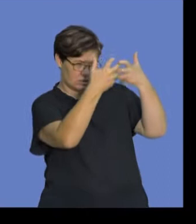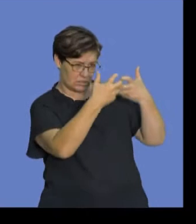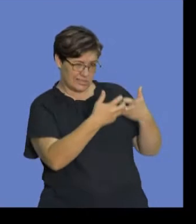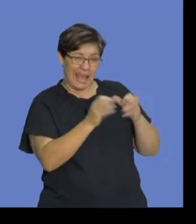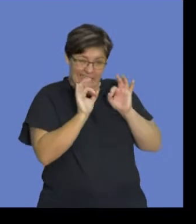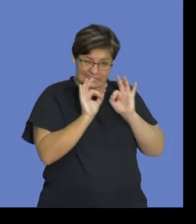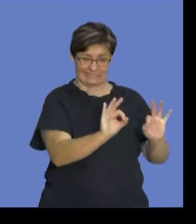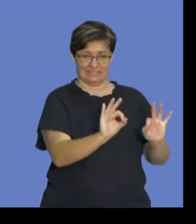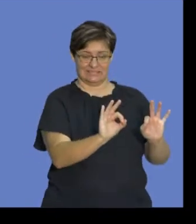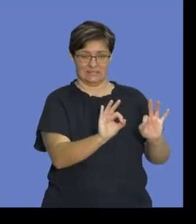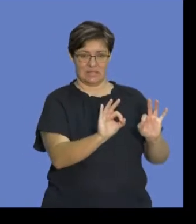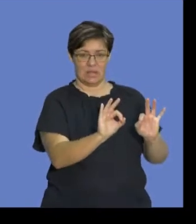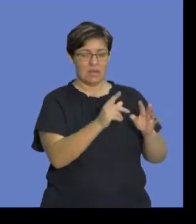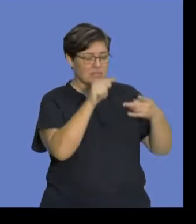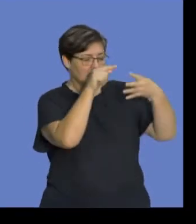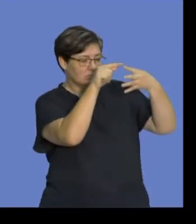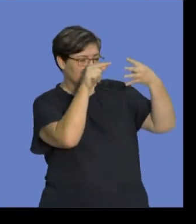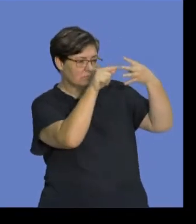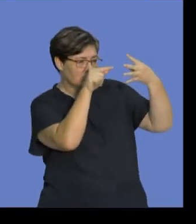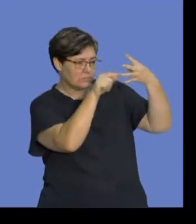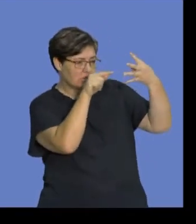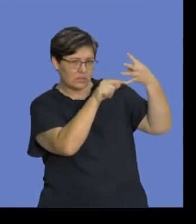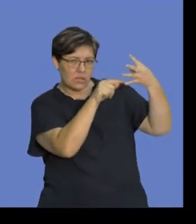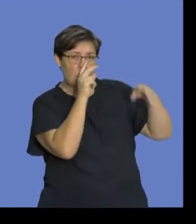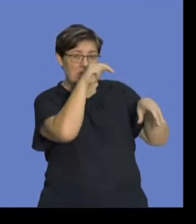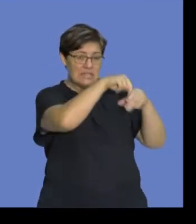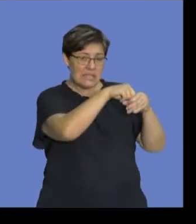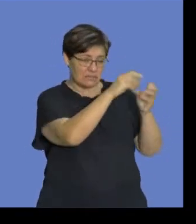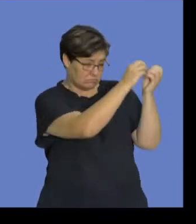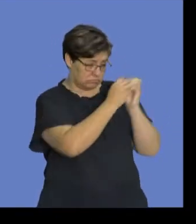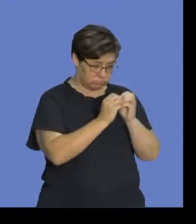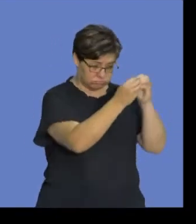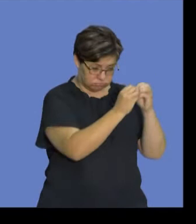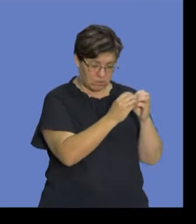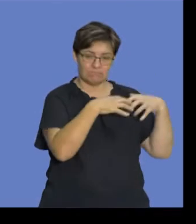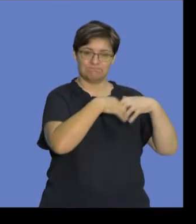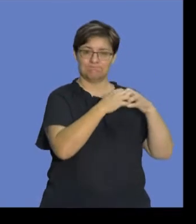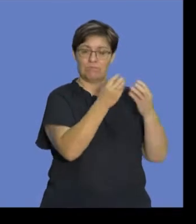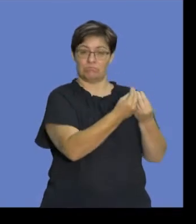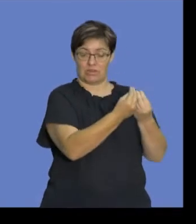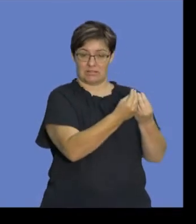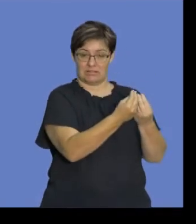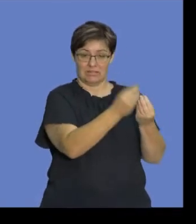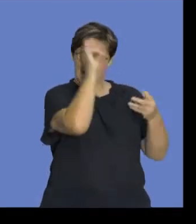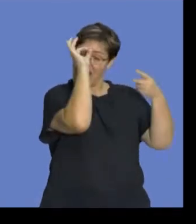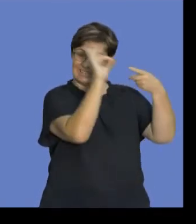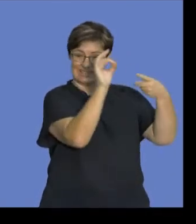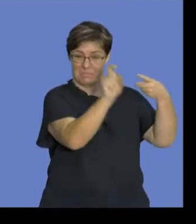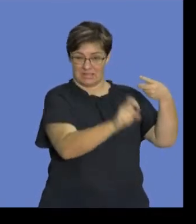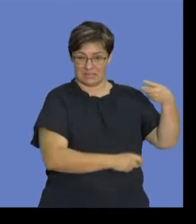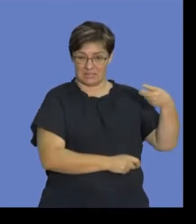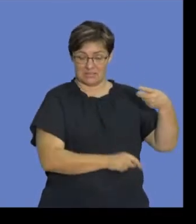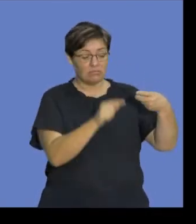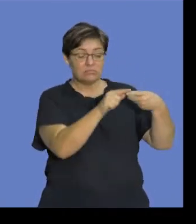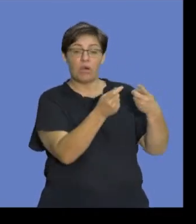to know exactly what is the cost of making that product. Because remember, once they have the correct